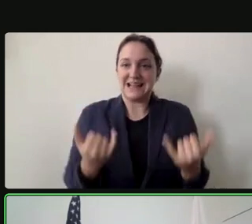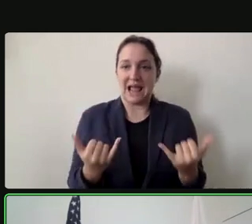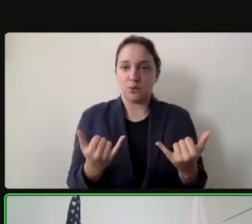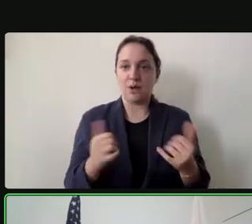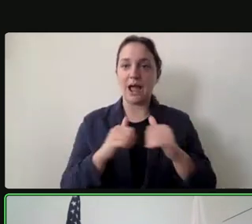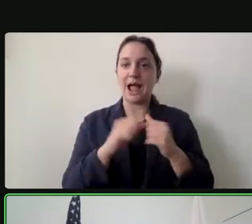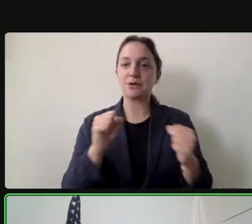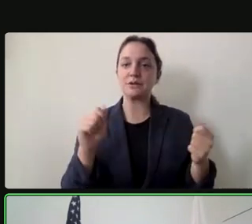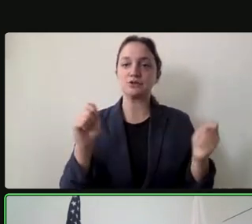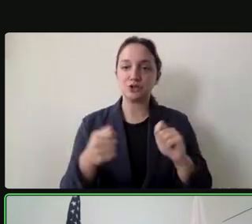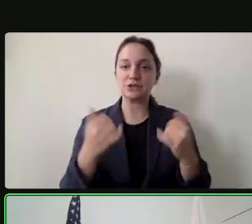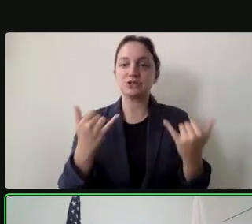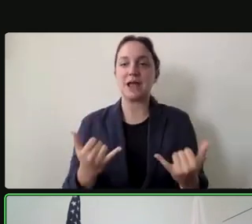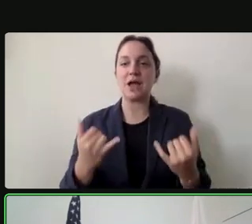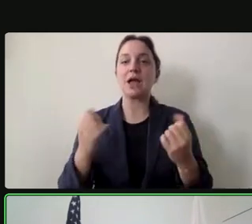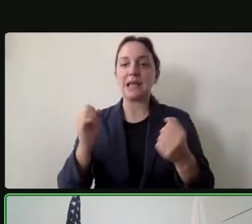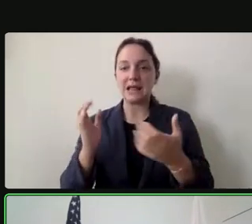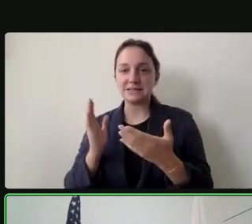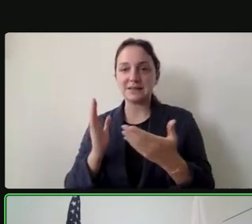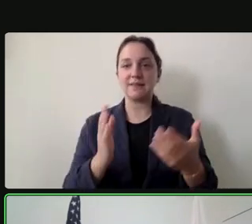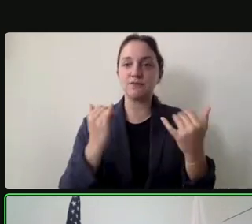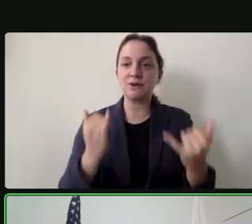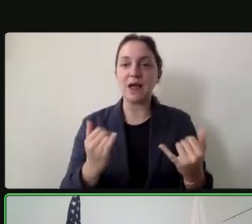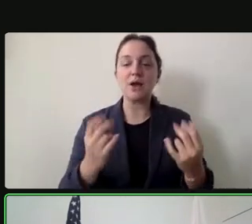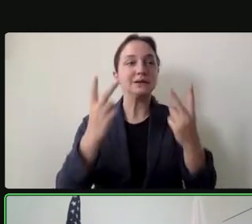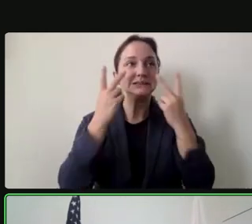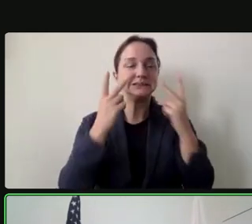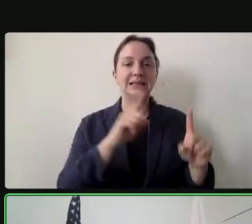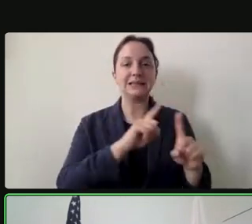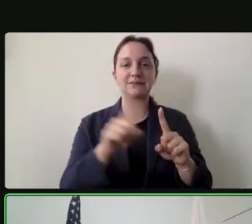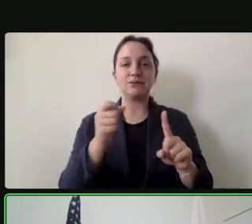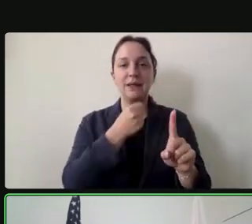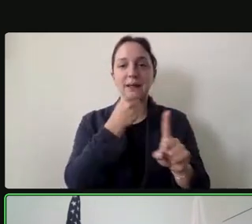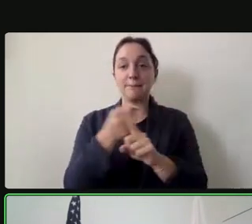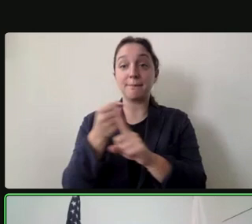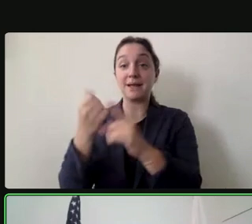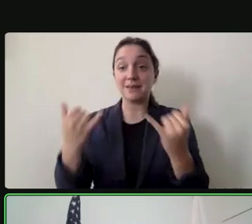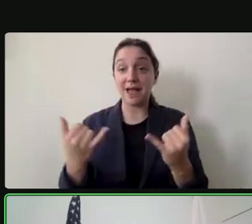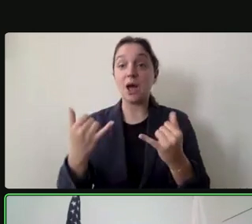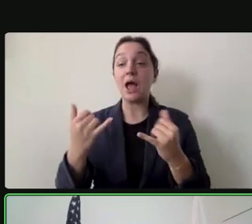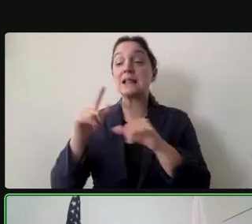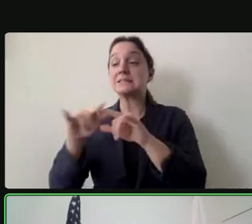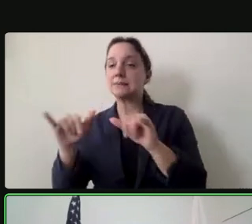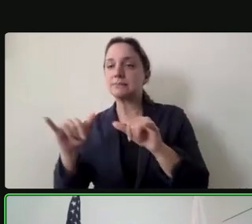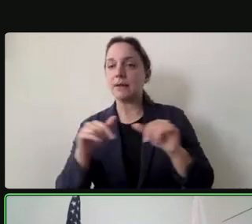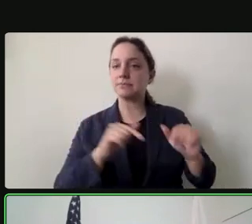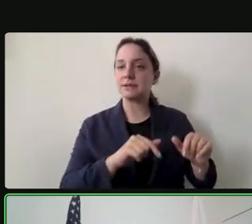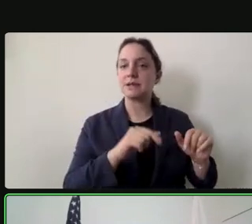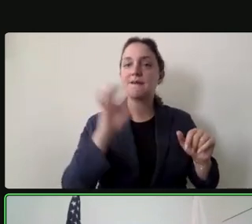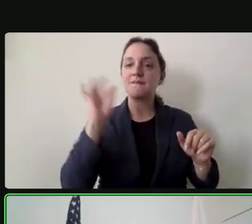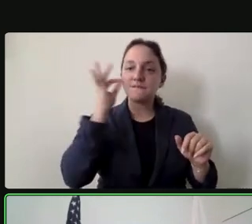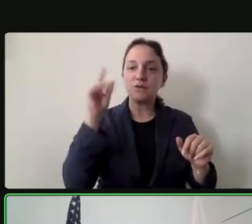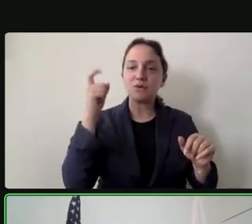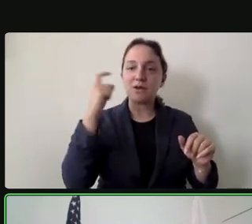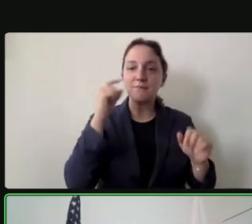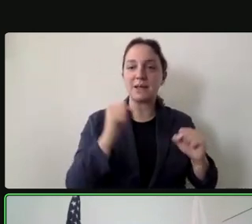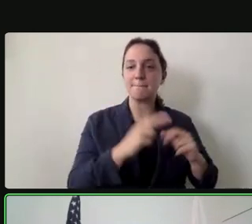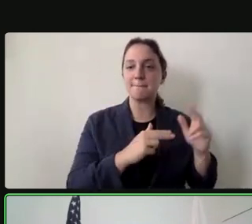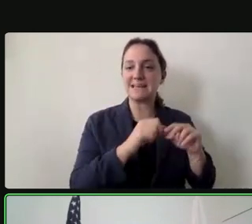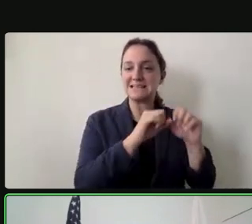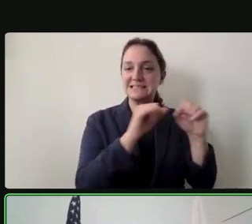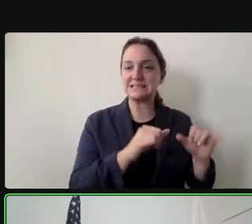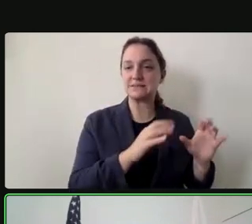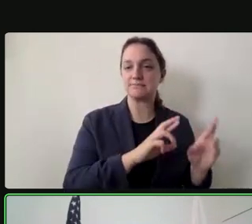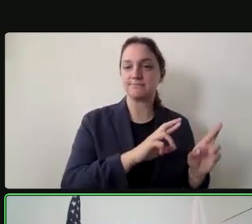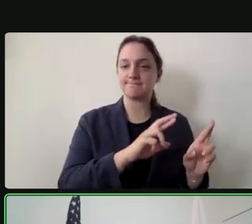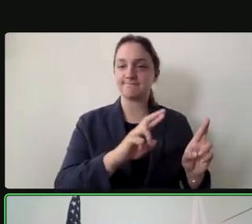we deliver and put immediate points on the board while we build systems throughout federal government to deliver on the plan. And so federal